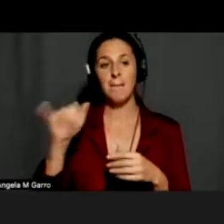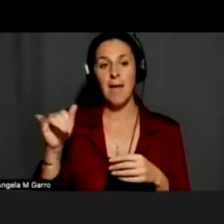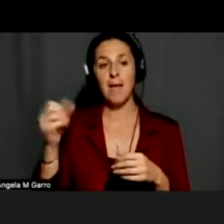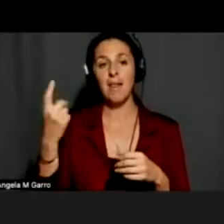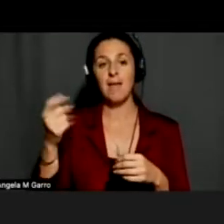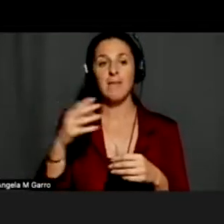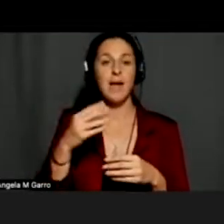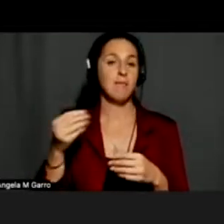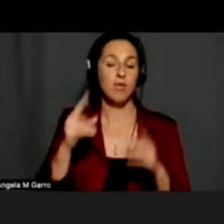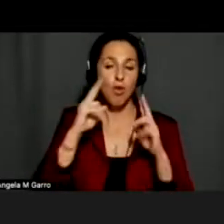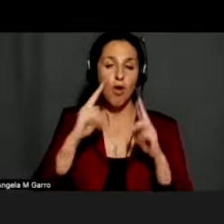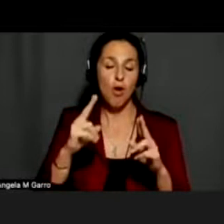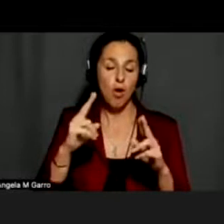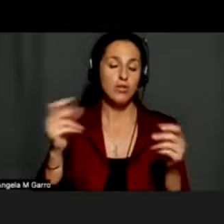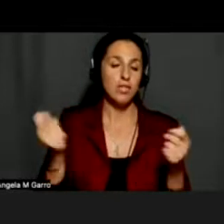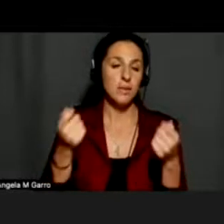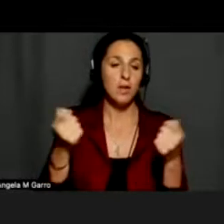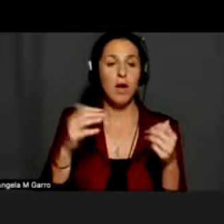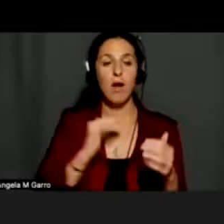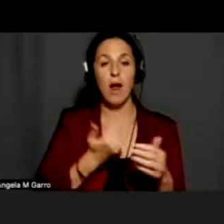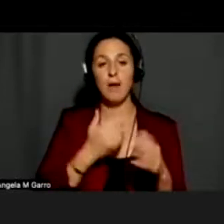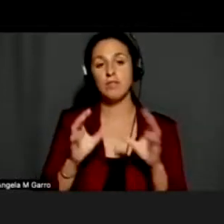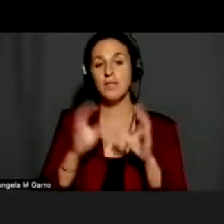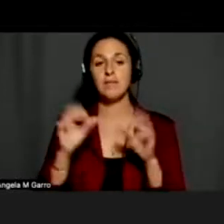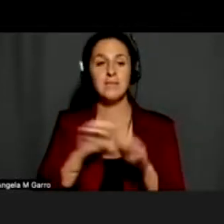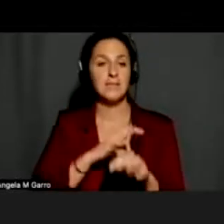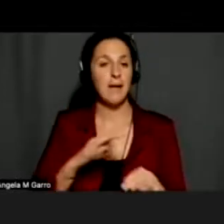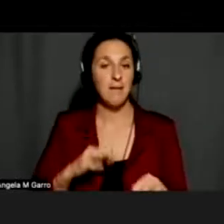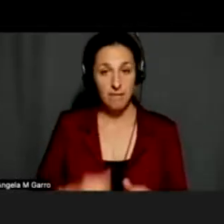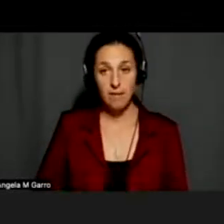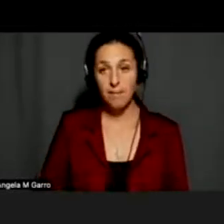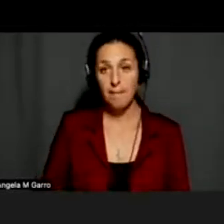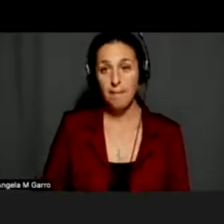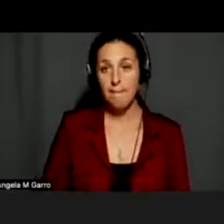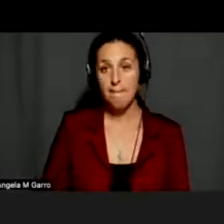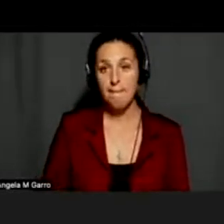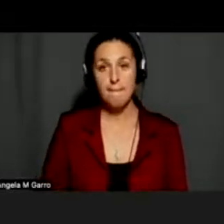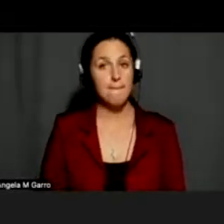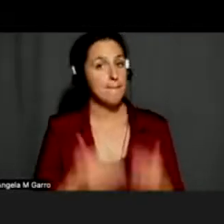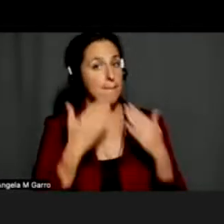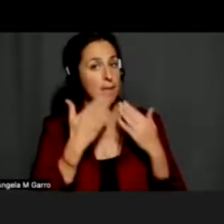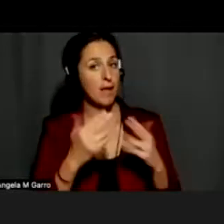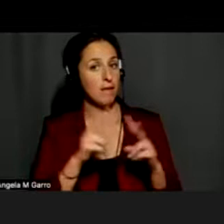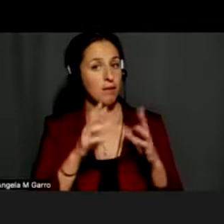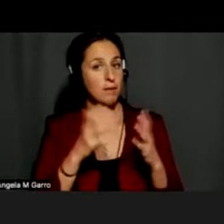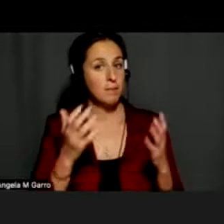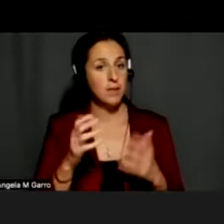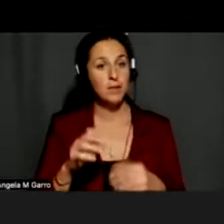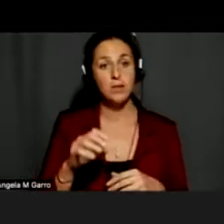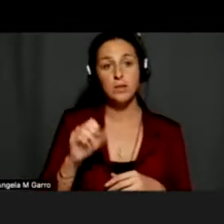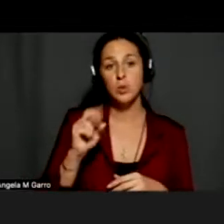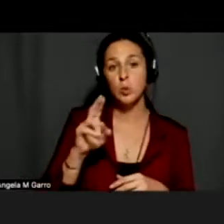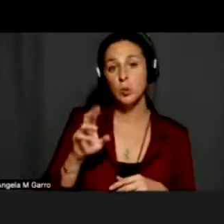certificated staff. Thank you very much, Sue. Maybe we should